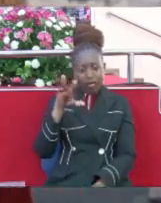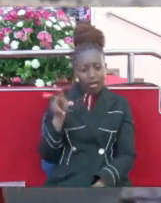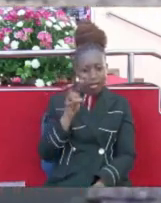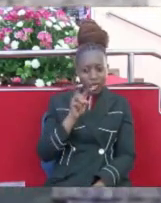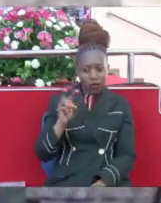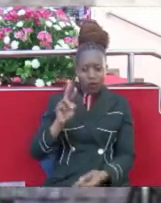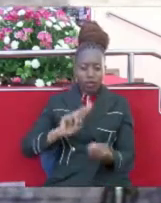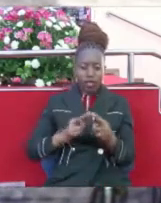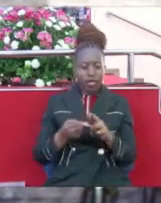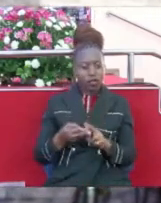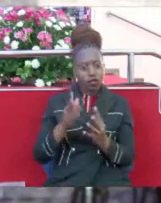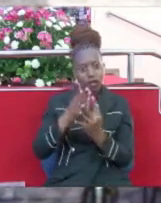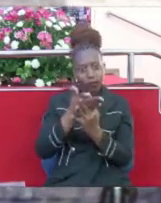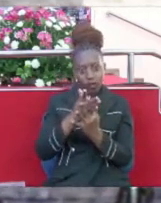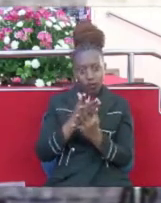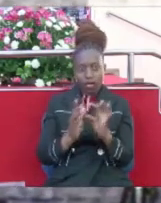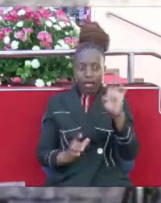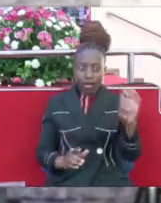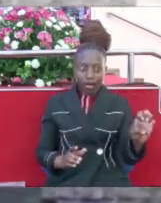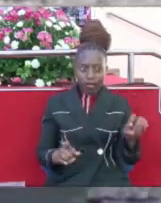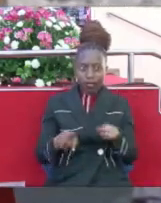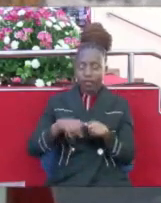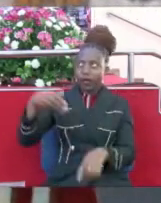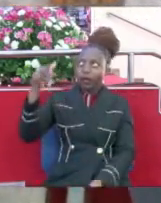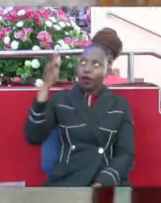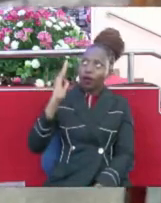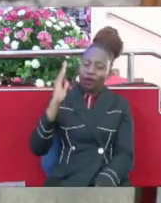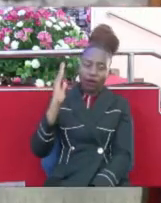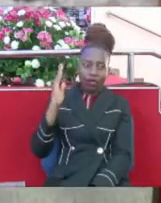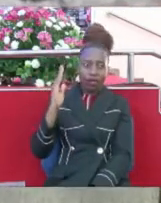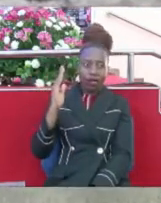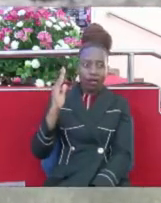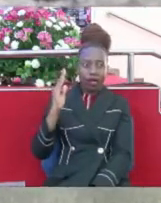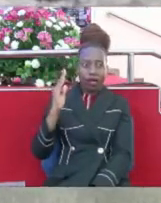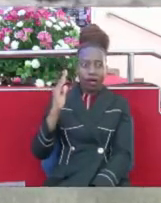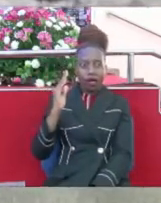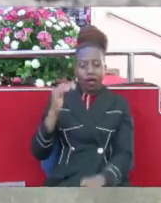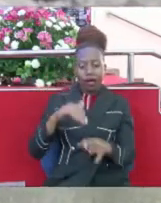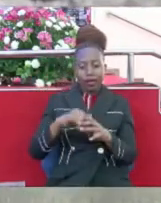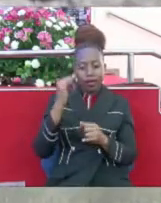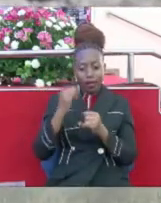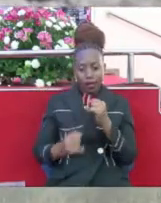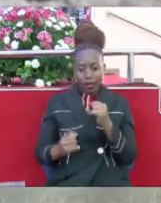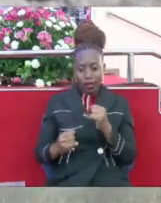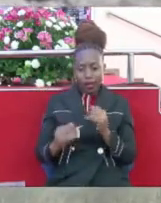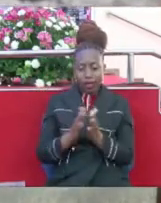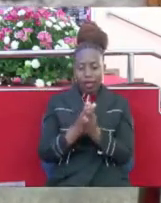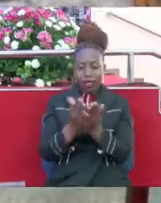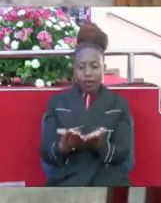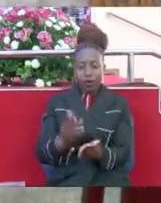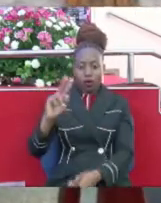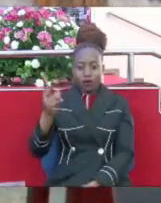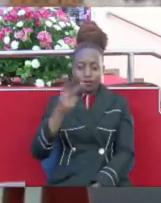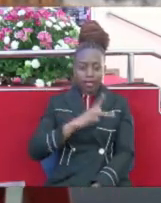was between Elijah and God. Na akaona uhusiano wake Elia na Mungu. And ultimately in the book of 2 Kings chapter 2. Na mwishowe katika